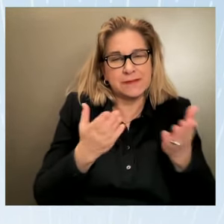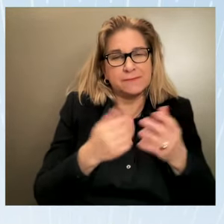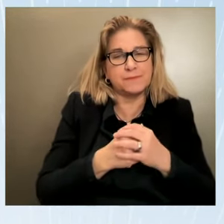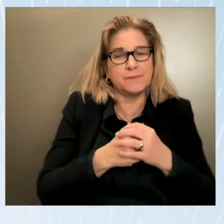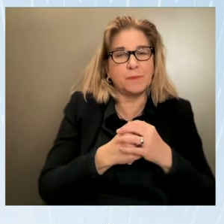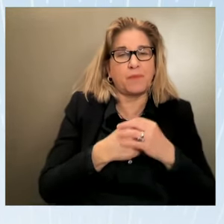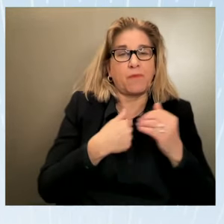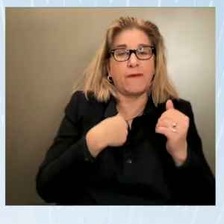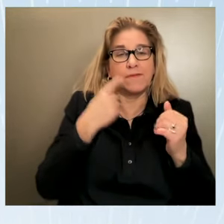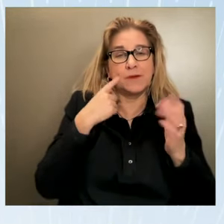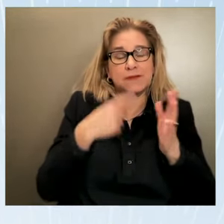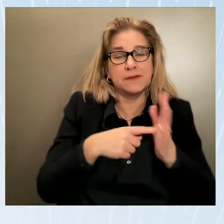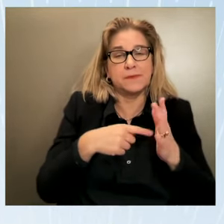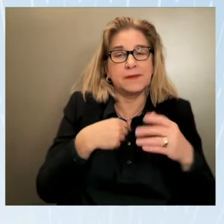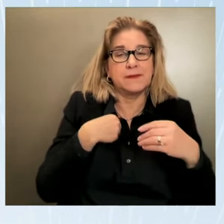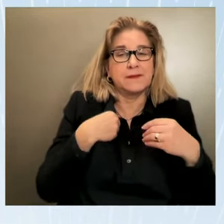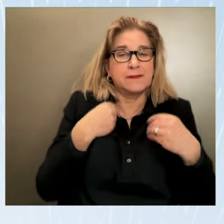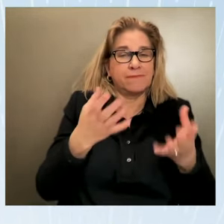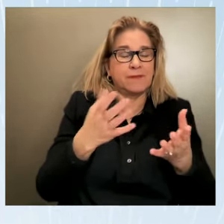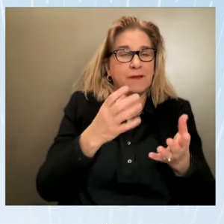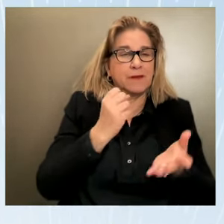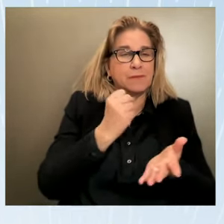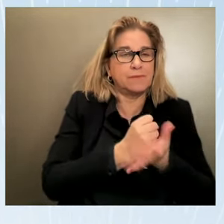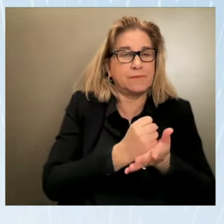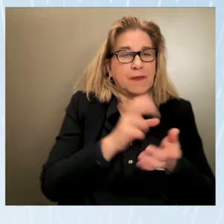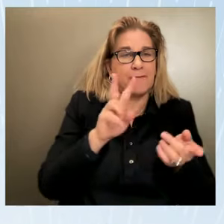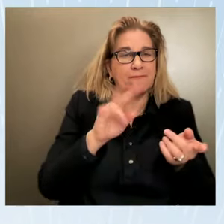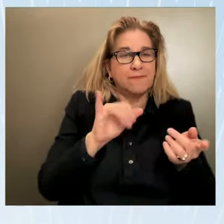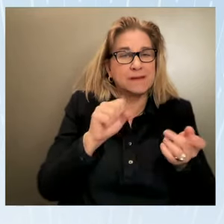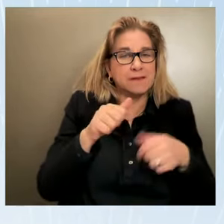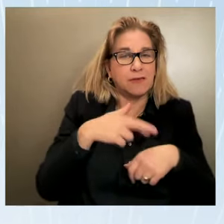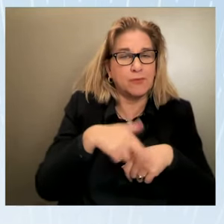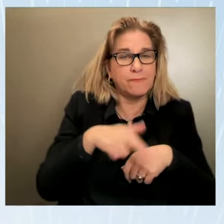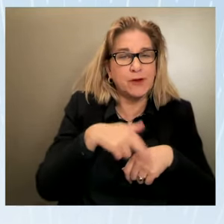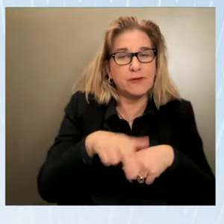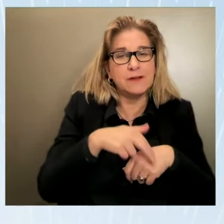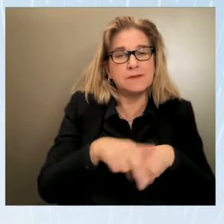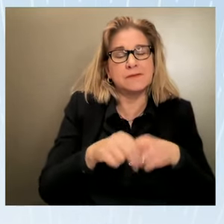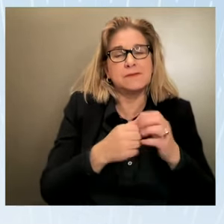States and abroad to combat and end this egregious abuse of workers. Thank you.